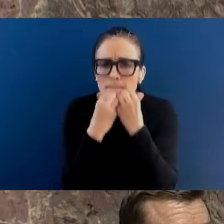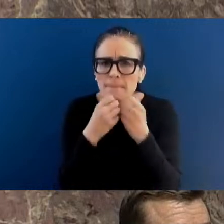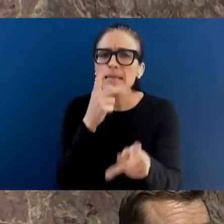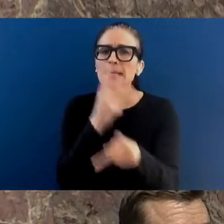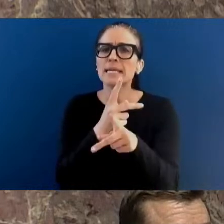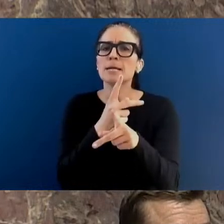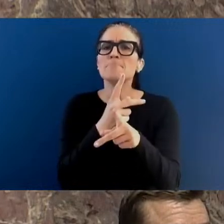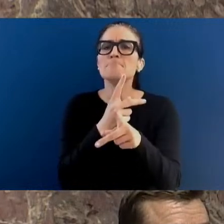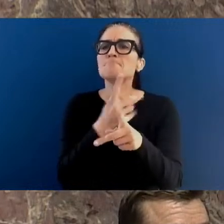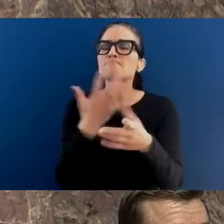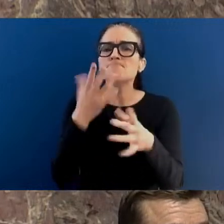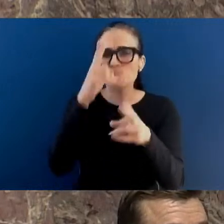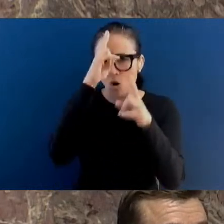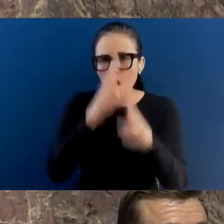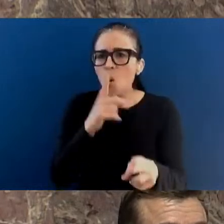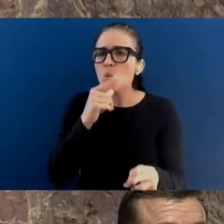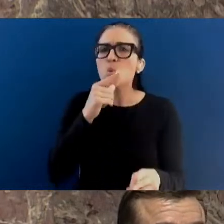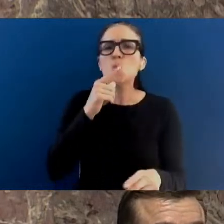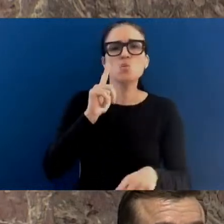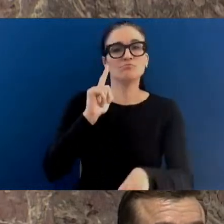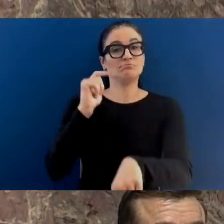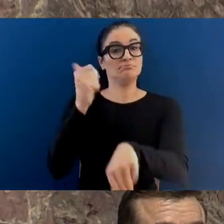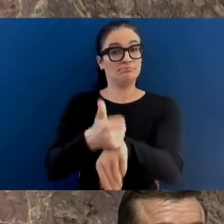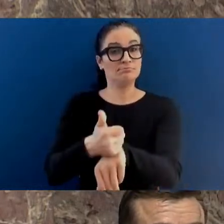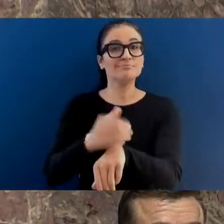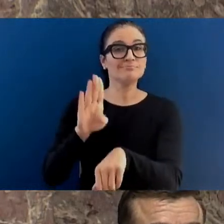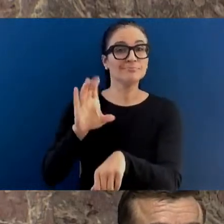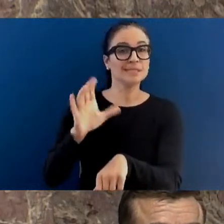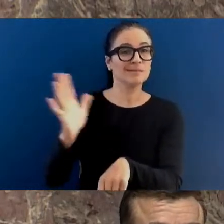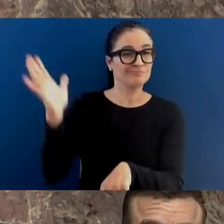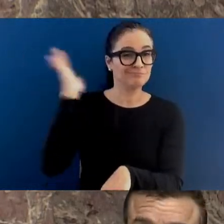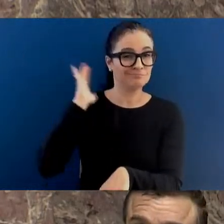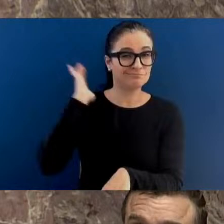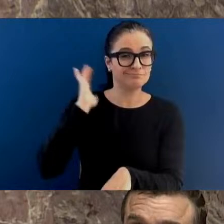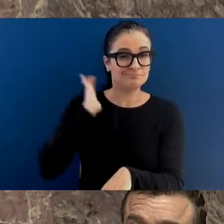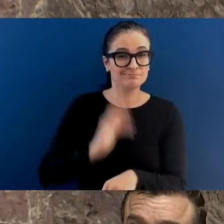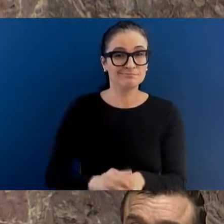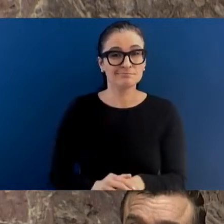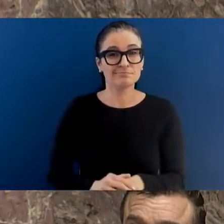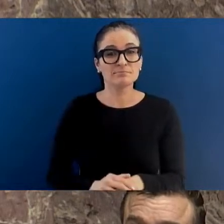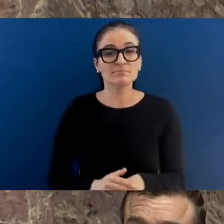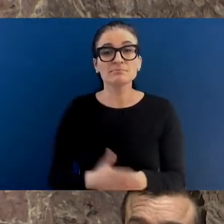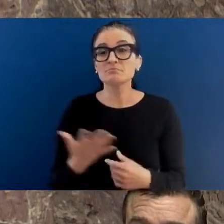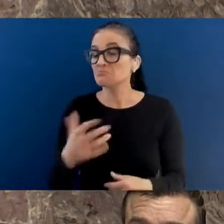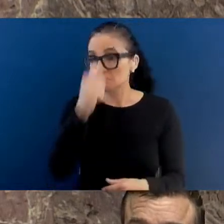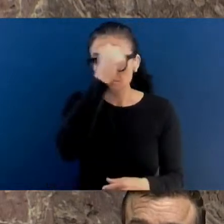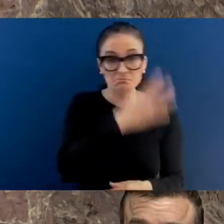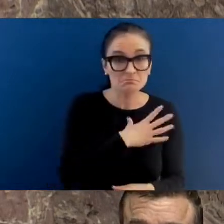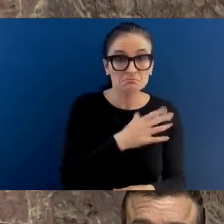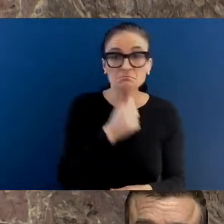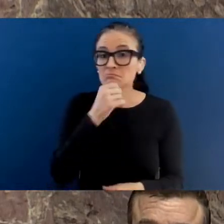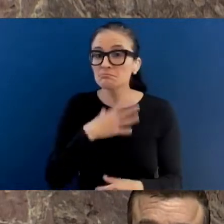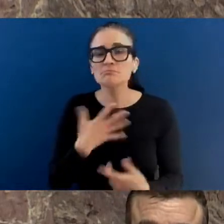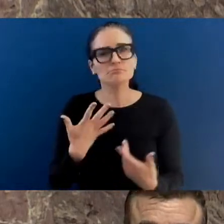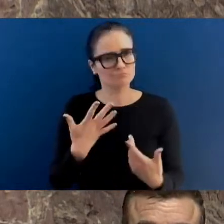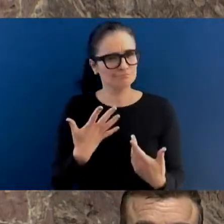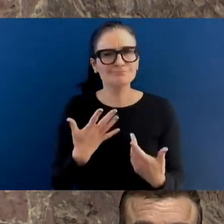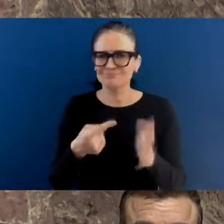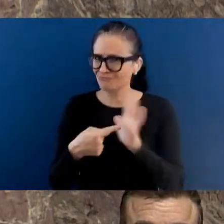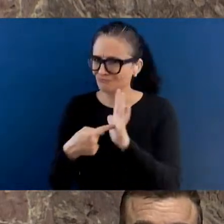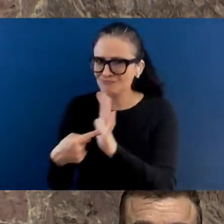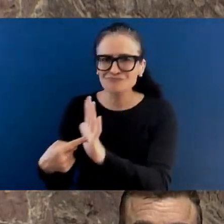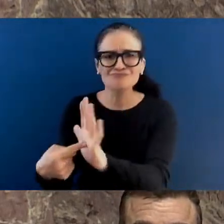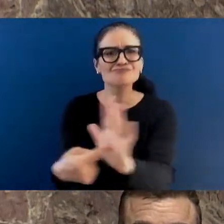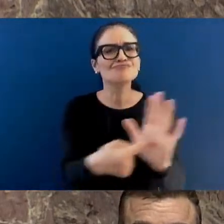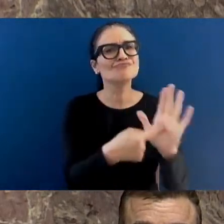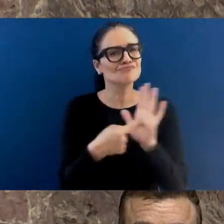women have left a legacy of perseverance, hard work, and instilled a lifestyle in generations that have followed them. I'm